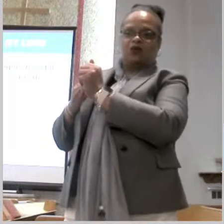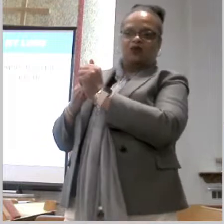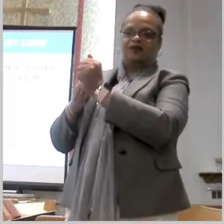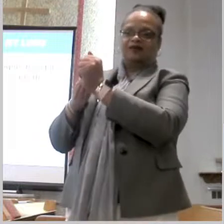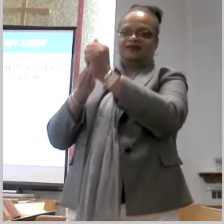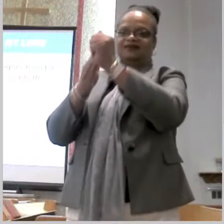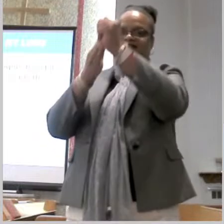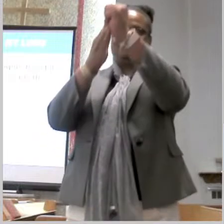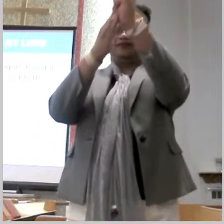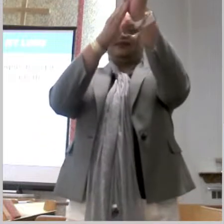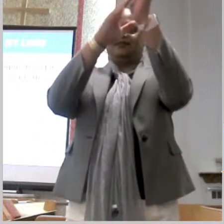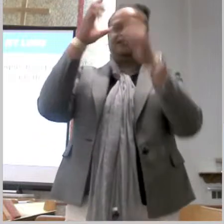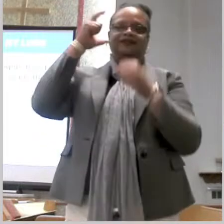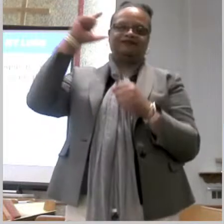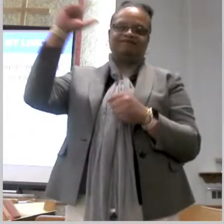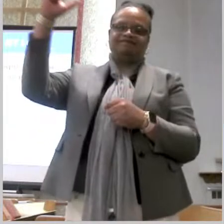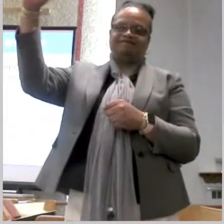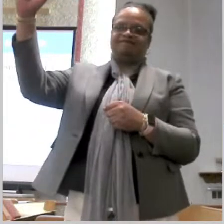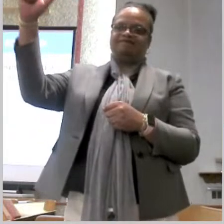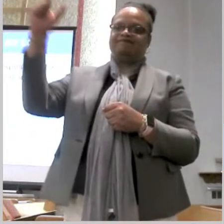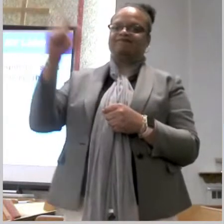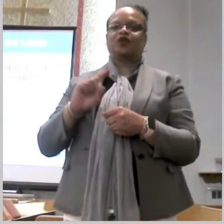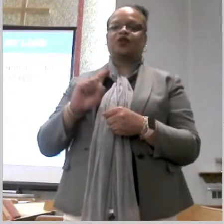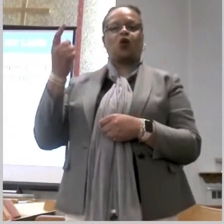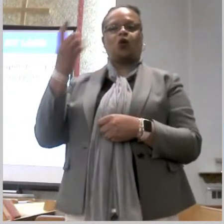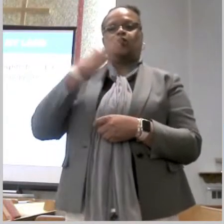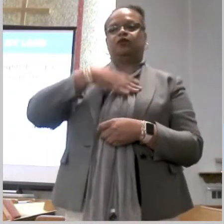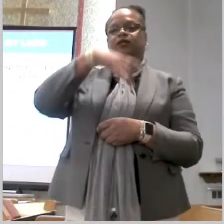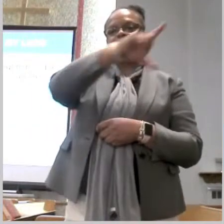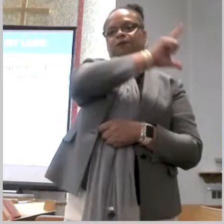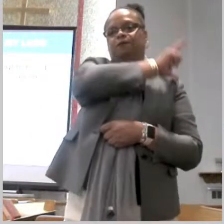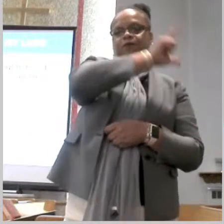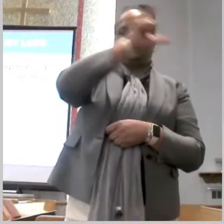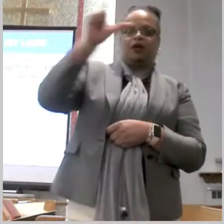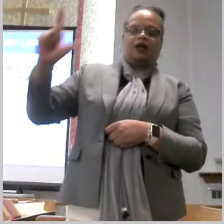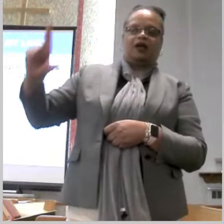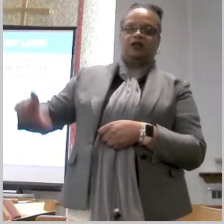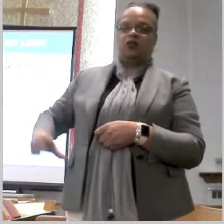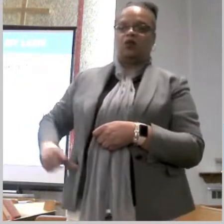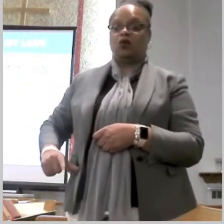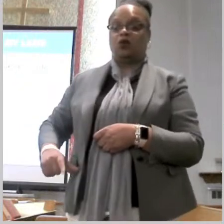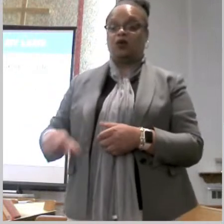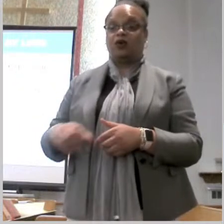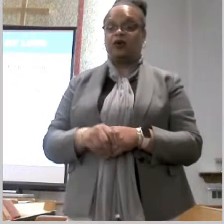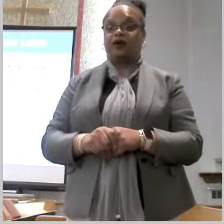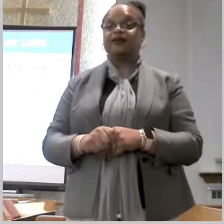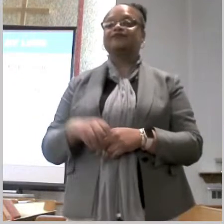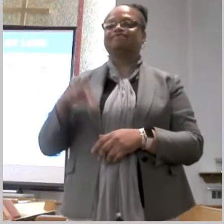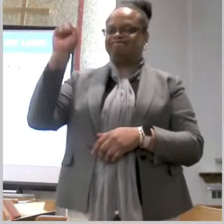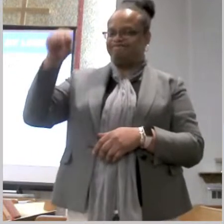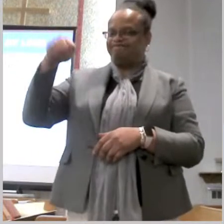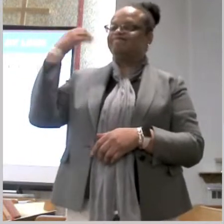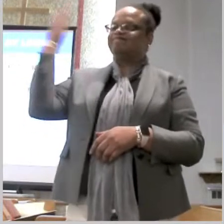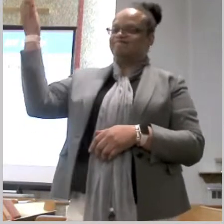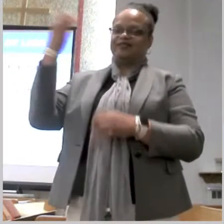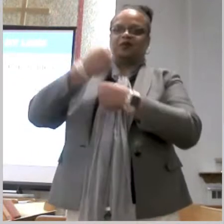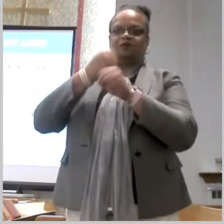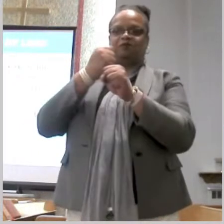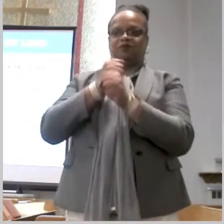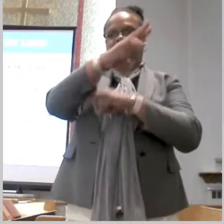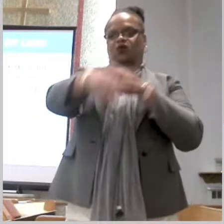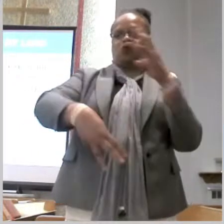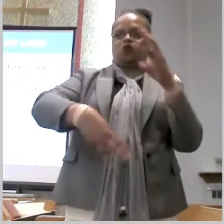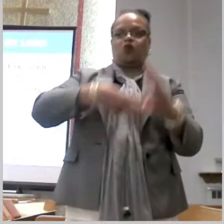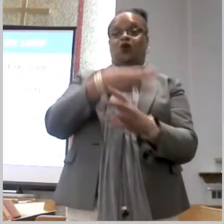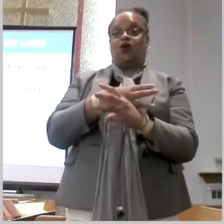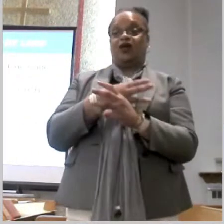who guides the moon to light. Nobody but my Lord. Yes, He made